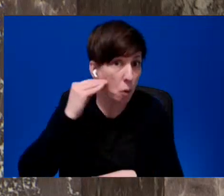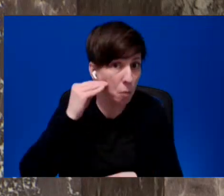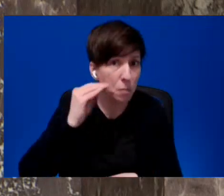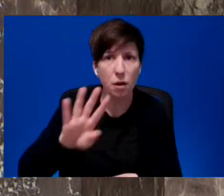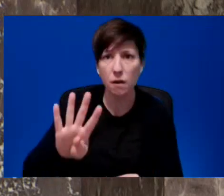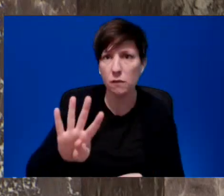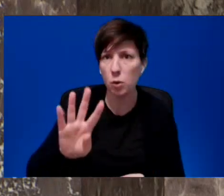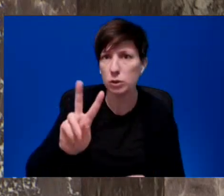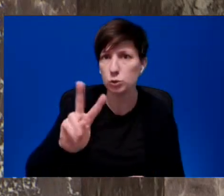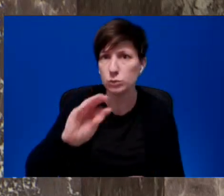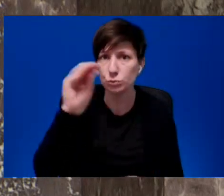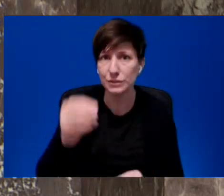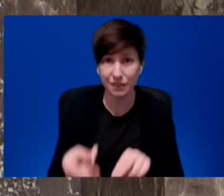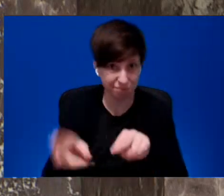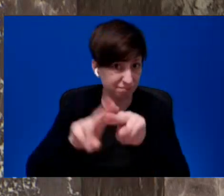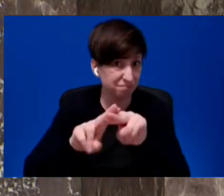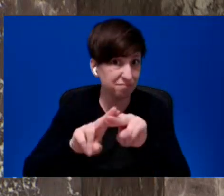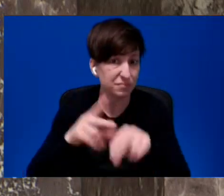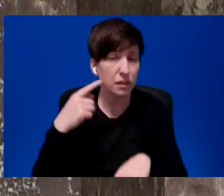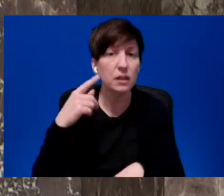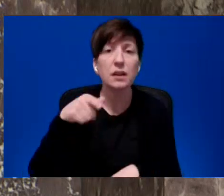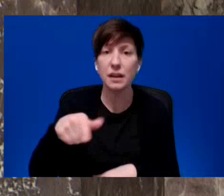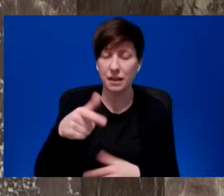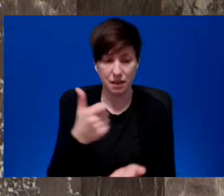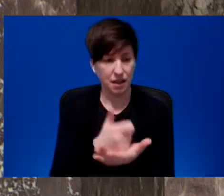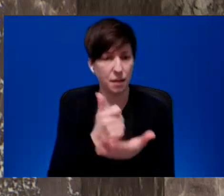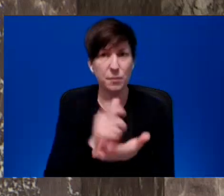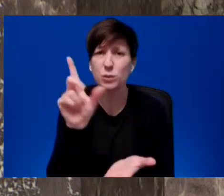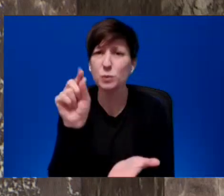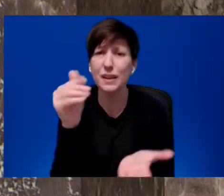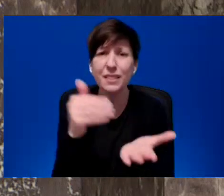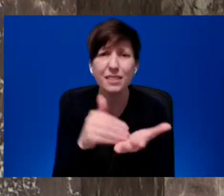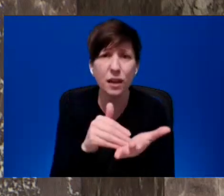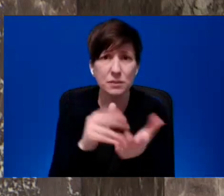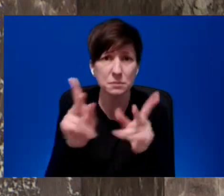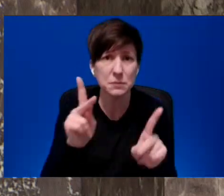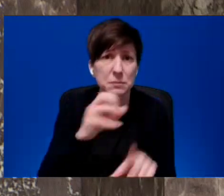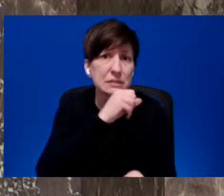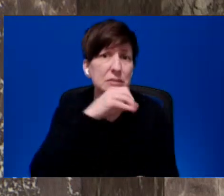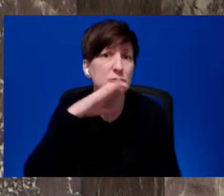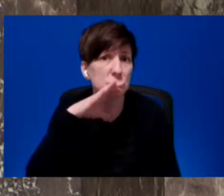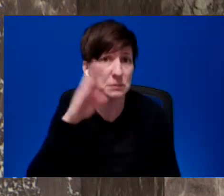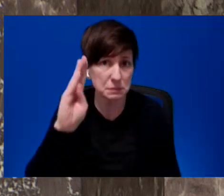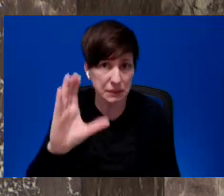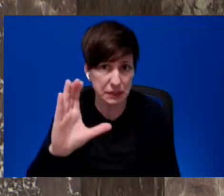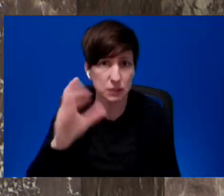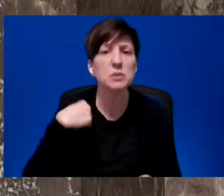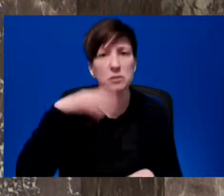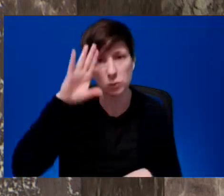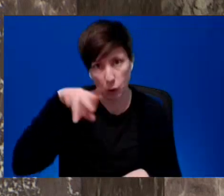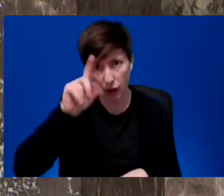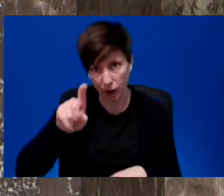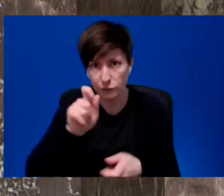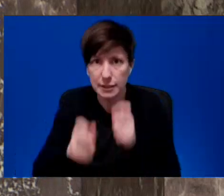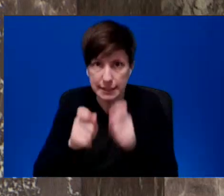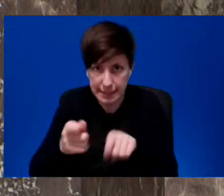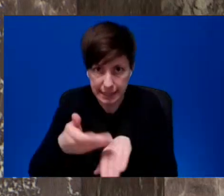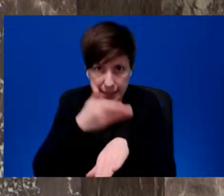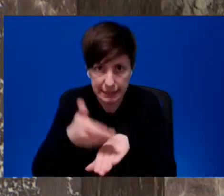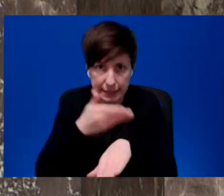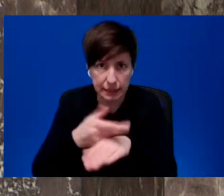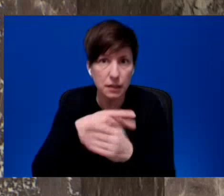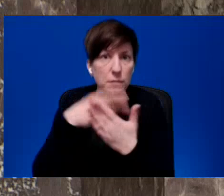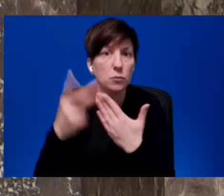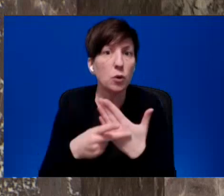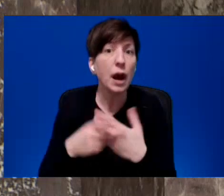serves 20,000 seniors in British Columbia. We know that we need to modify the program. We've had a review that's been done. It's just finishing up, and